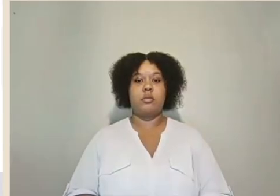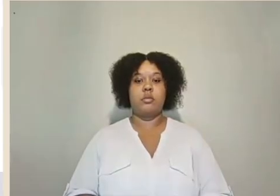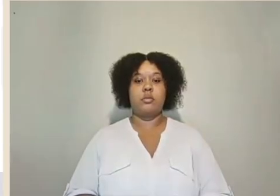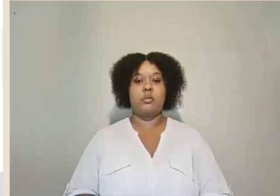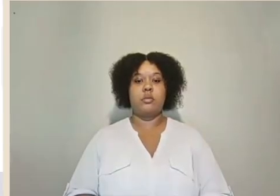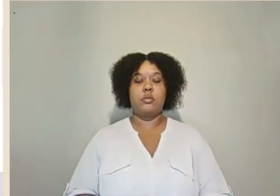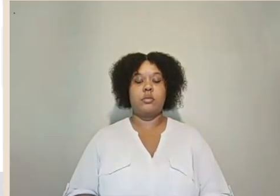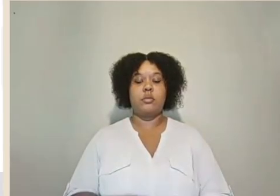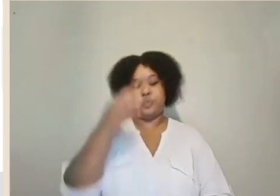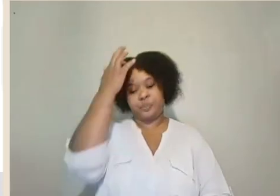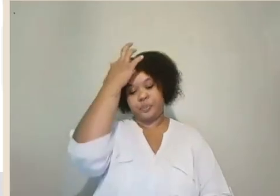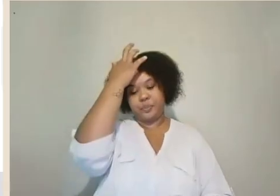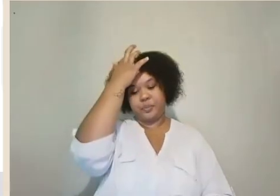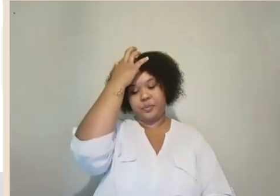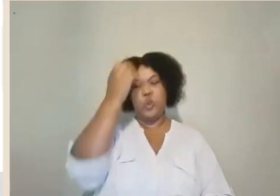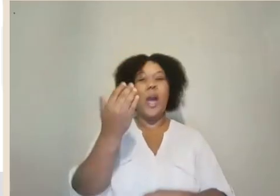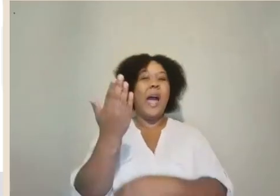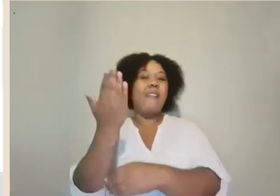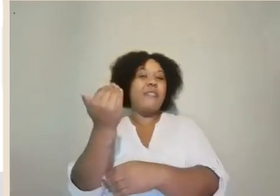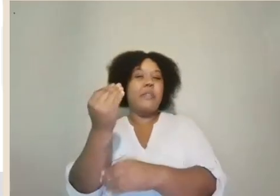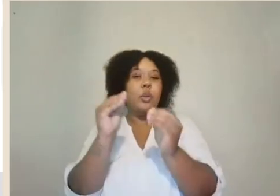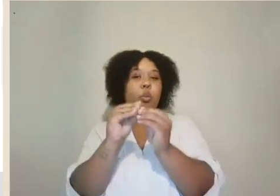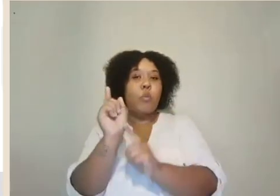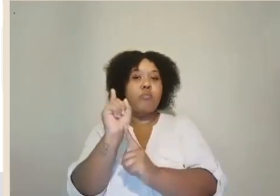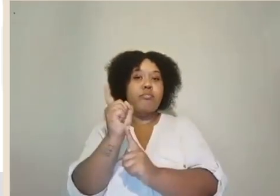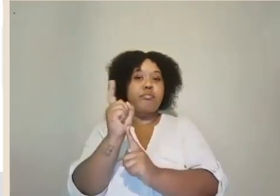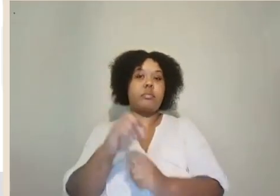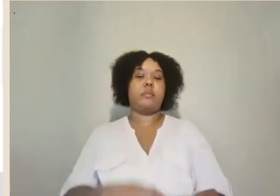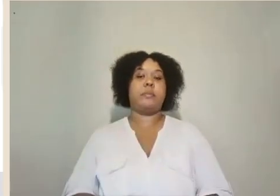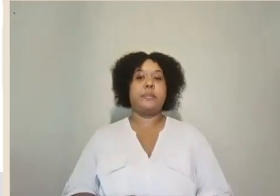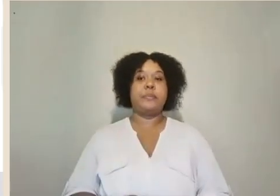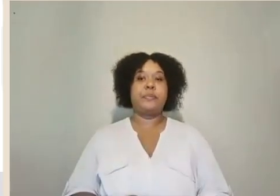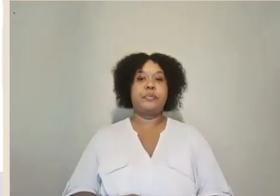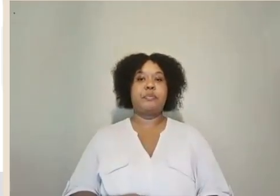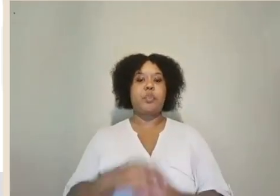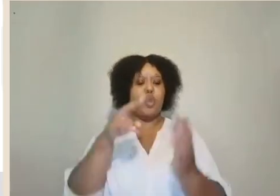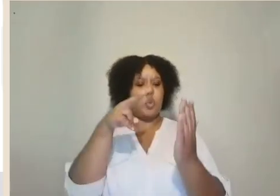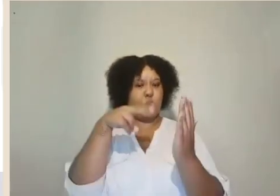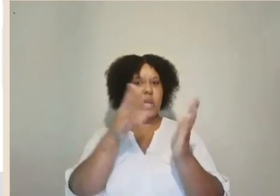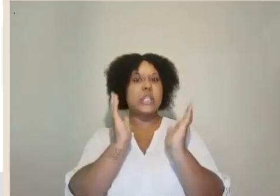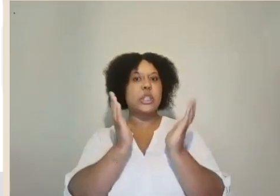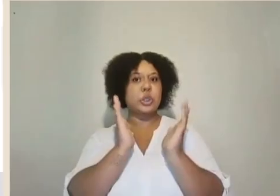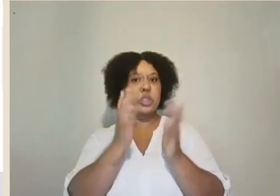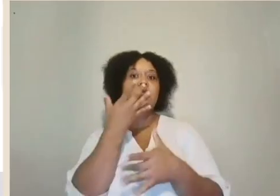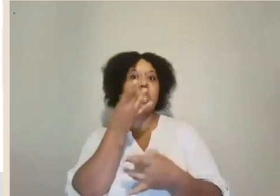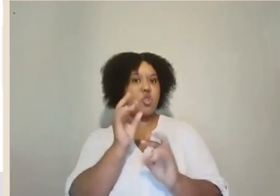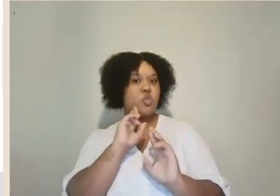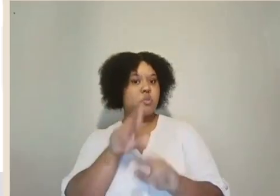All right, let's give it 15 more seconds, see if anybody else. Also just reading the chat, a lot of interesting responses in the chat